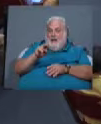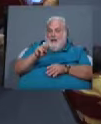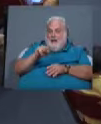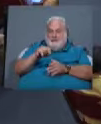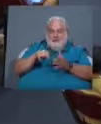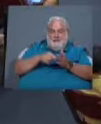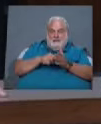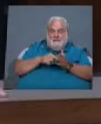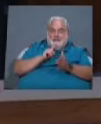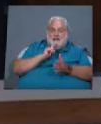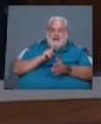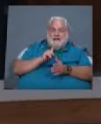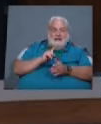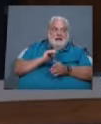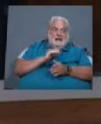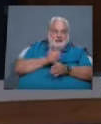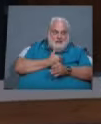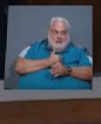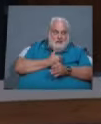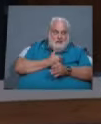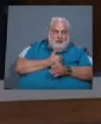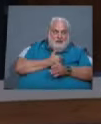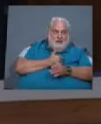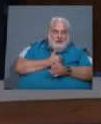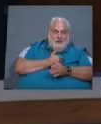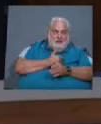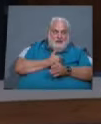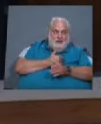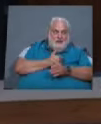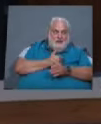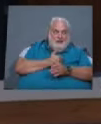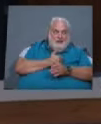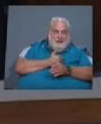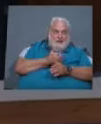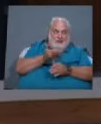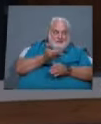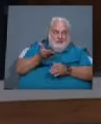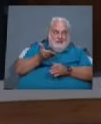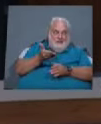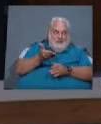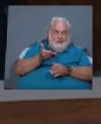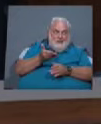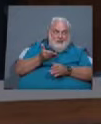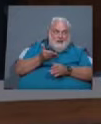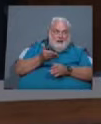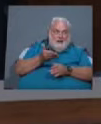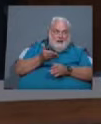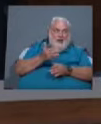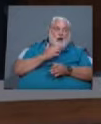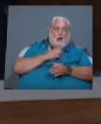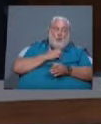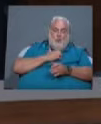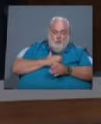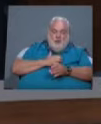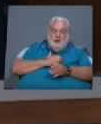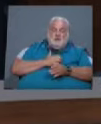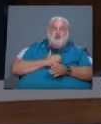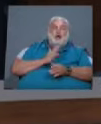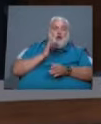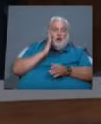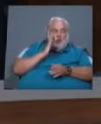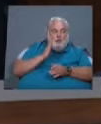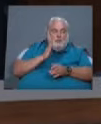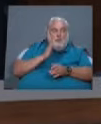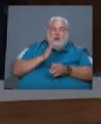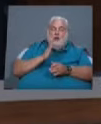this is not our, it's something I would love to say, but this is not our thing. But I really wish that you would really go